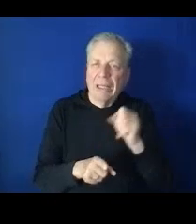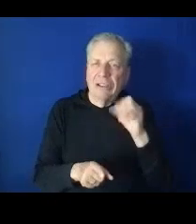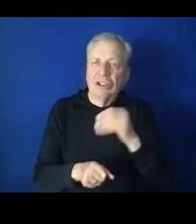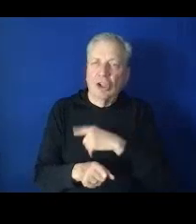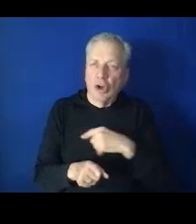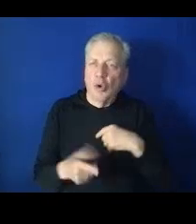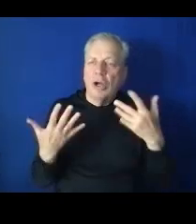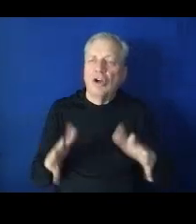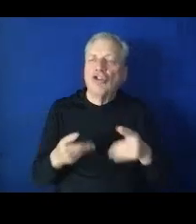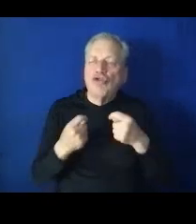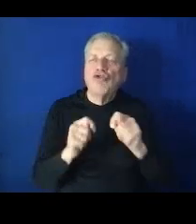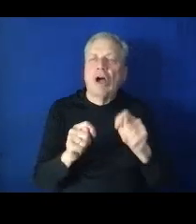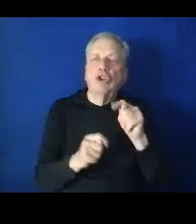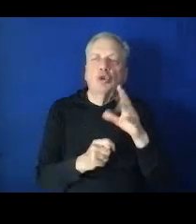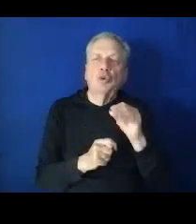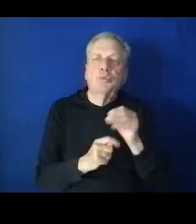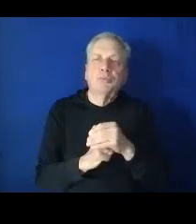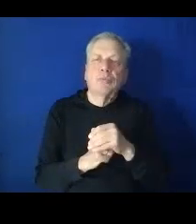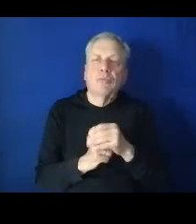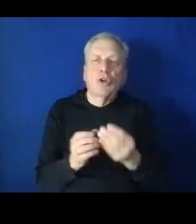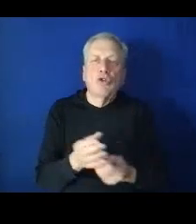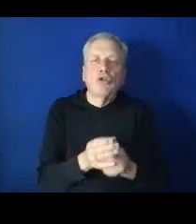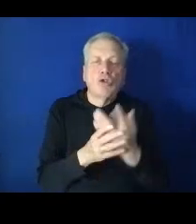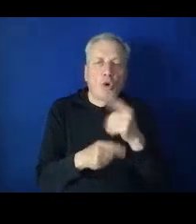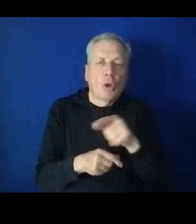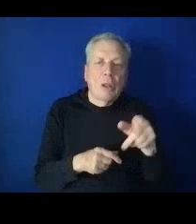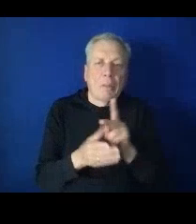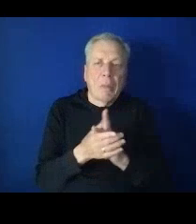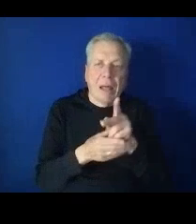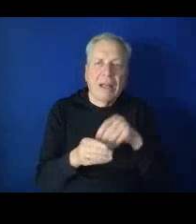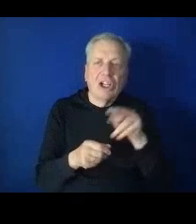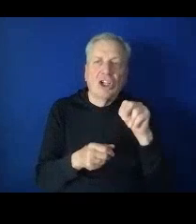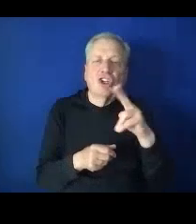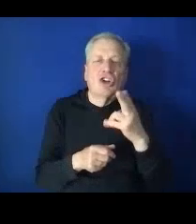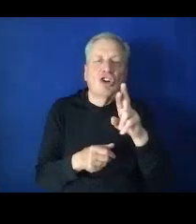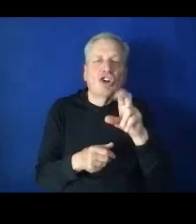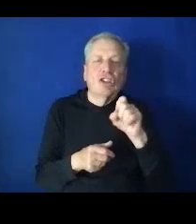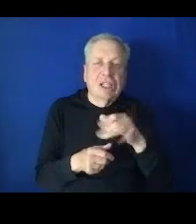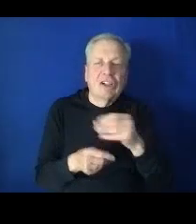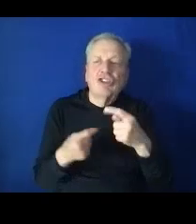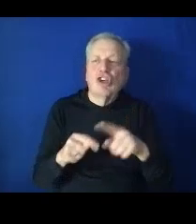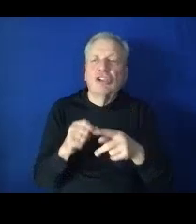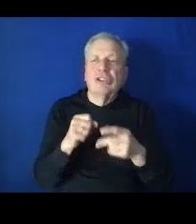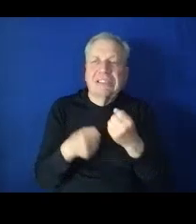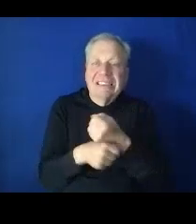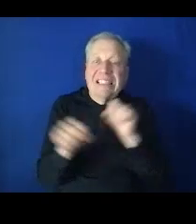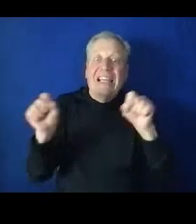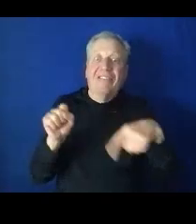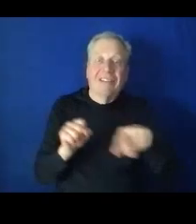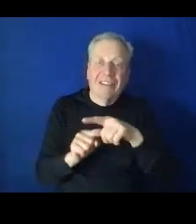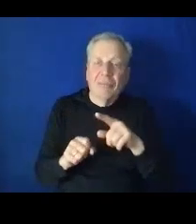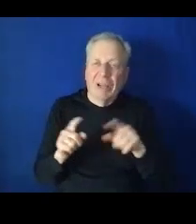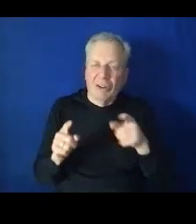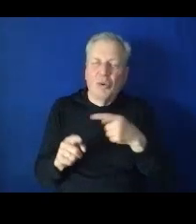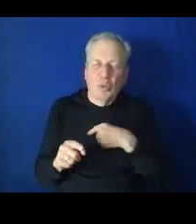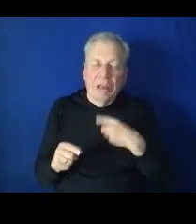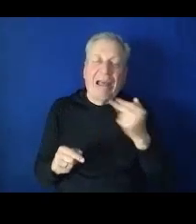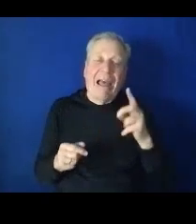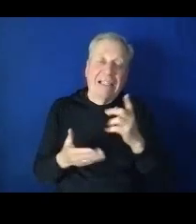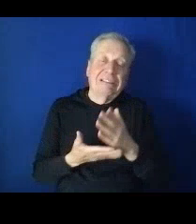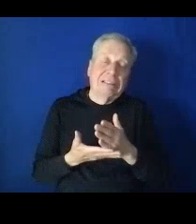tried to grow out the plants in the nursery, and we've tried to save some of them, and we've had some success with